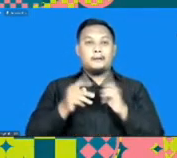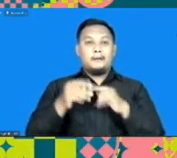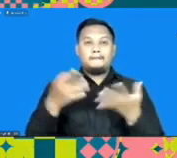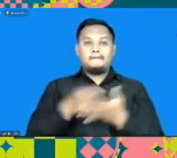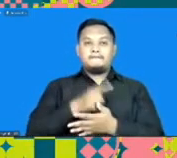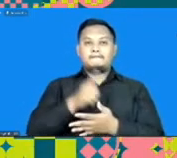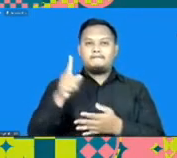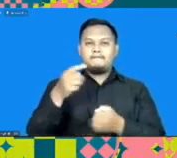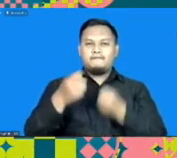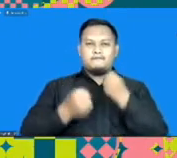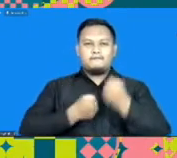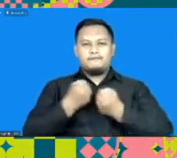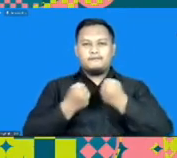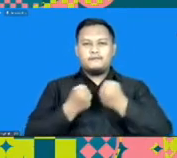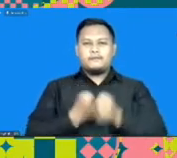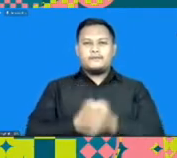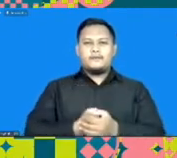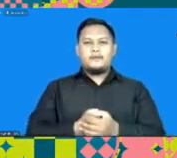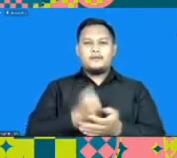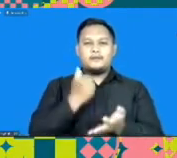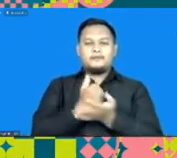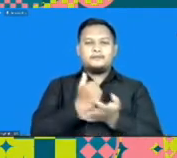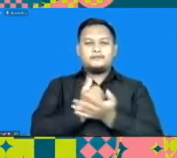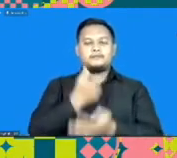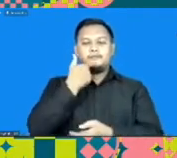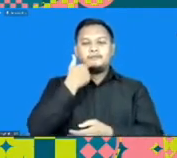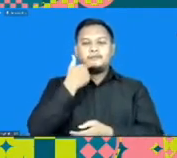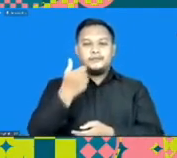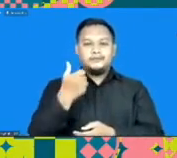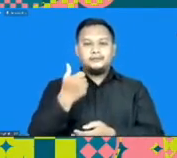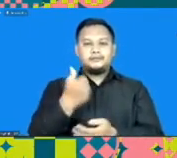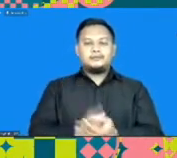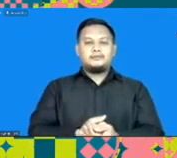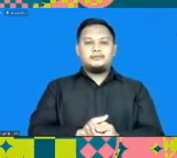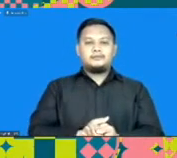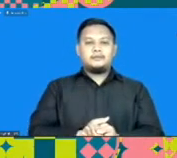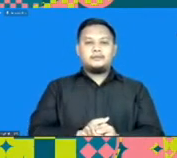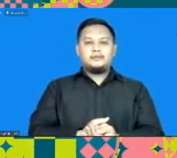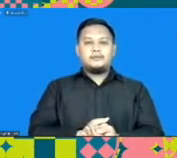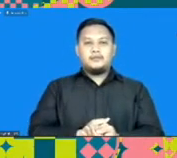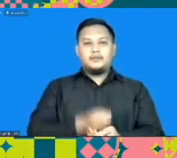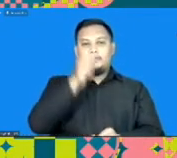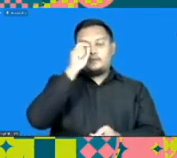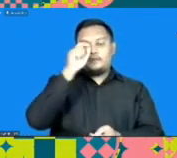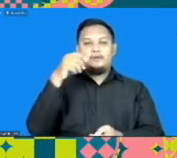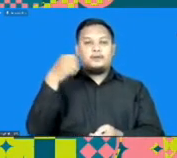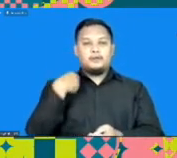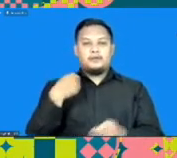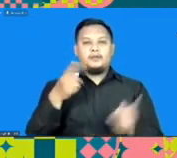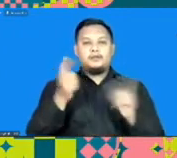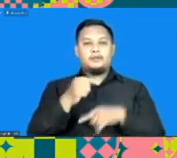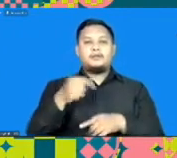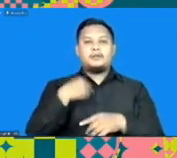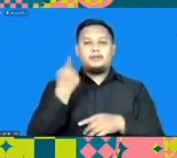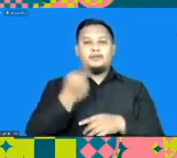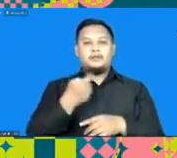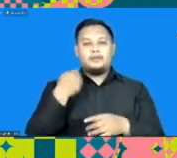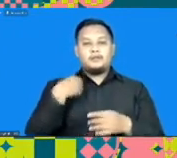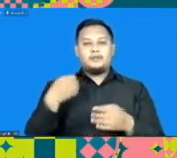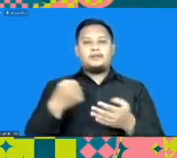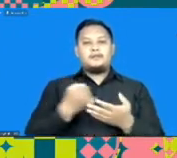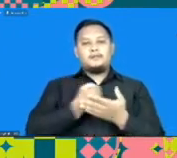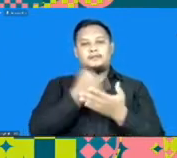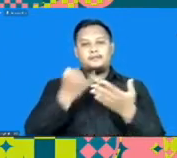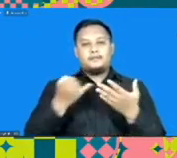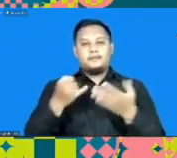is so critical to really have a full picture, which is what I believe the V20 has created for us.